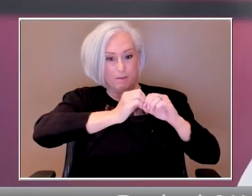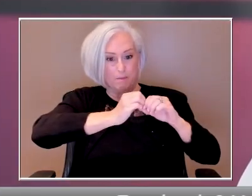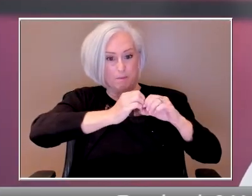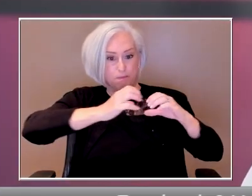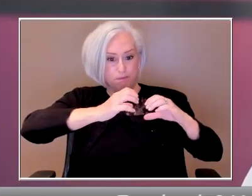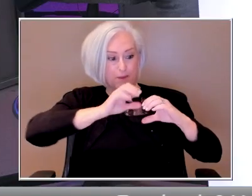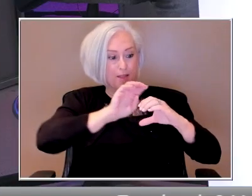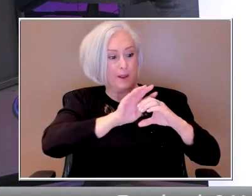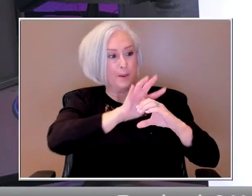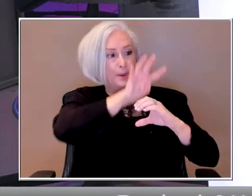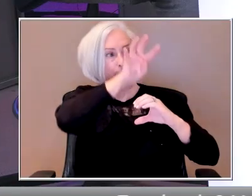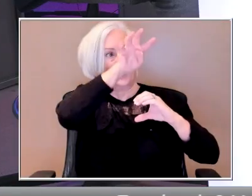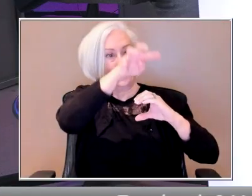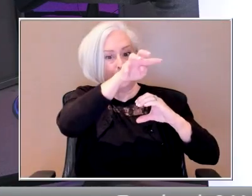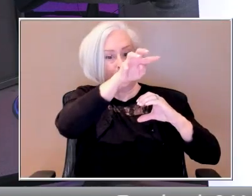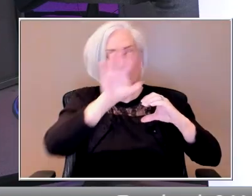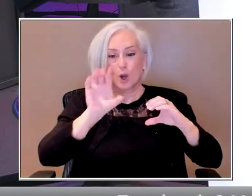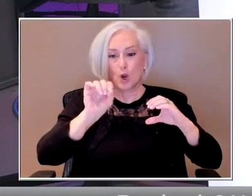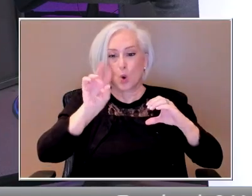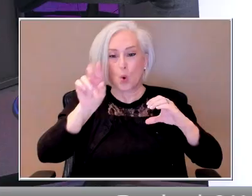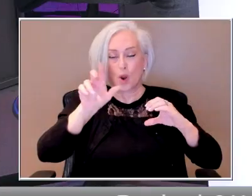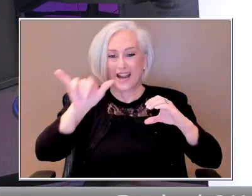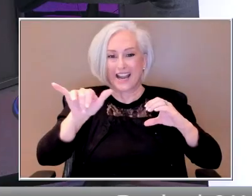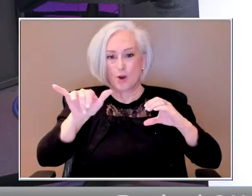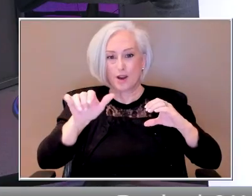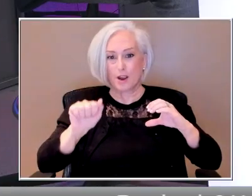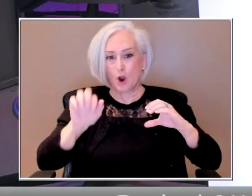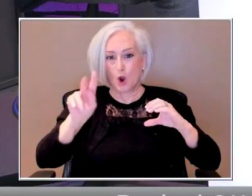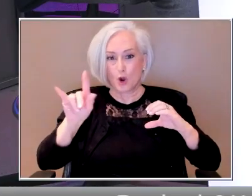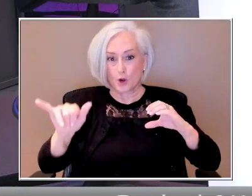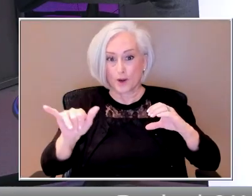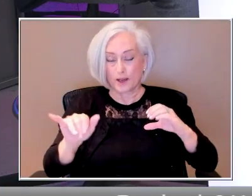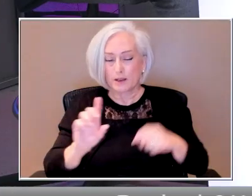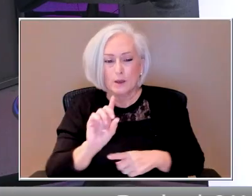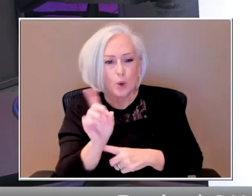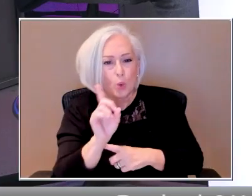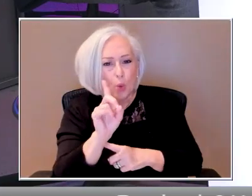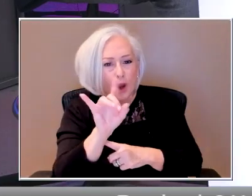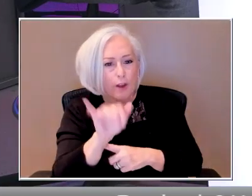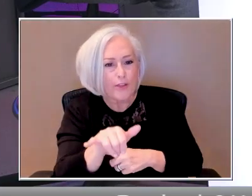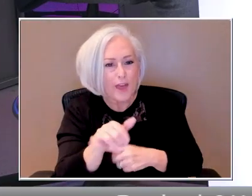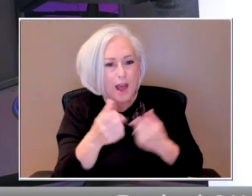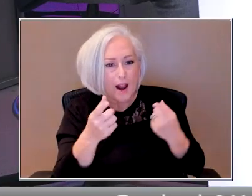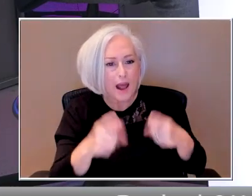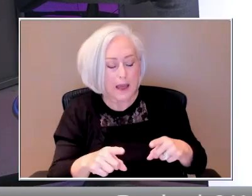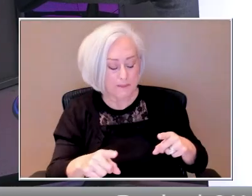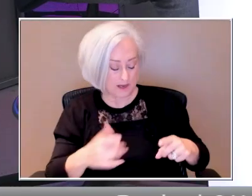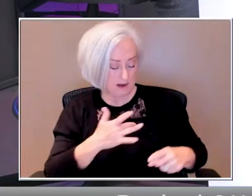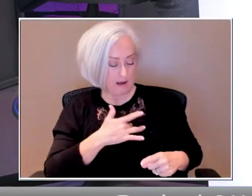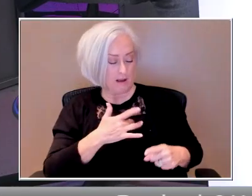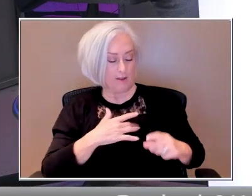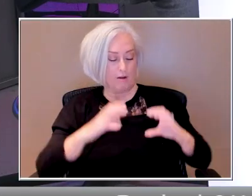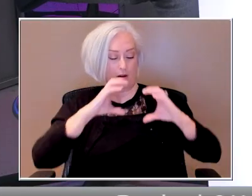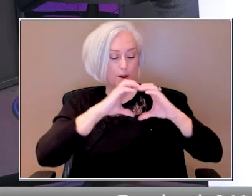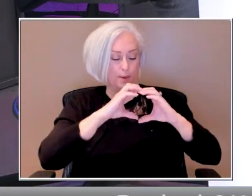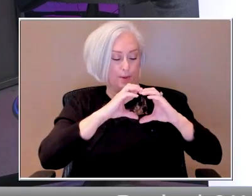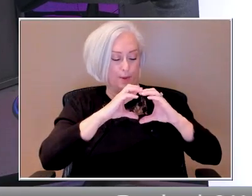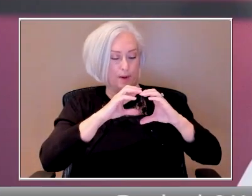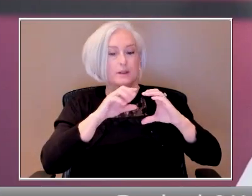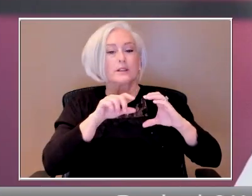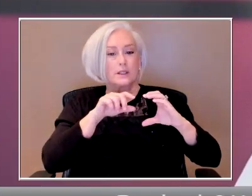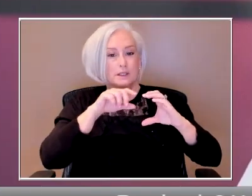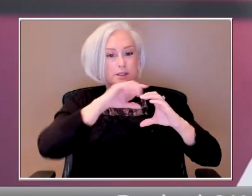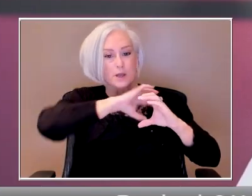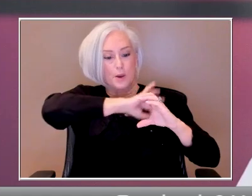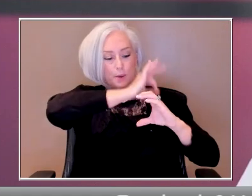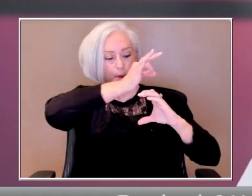body, if you had to point to your chest? So right where the left ventricle exits into the aorta, the aortic root is that first part where